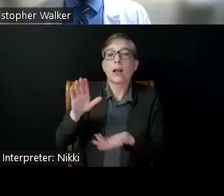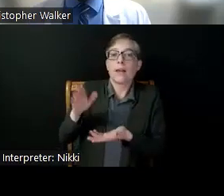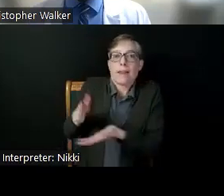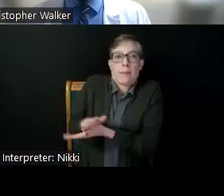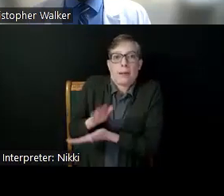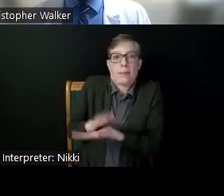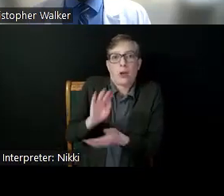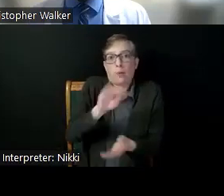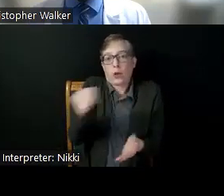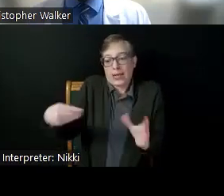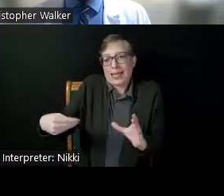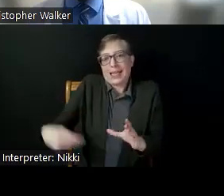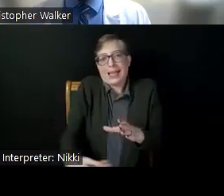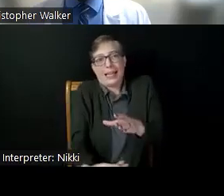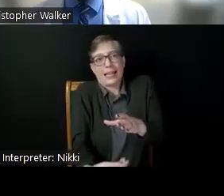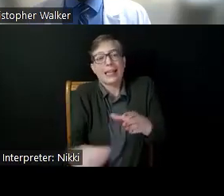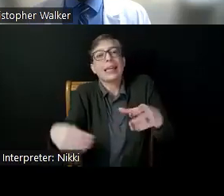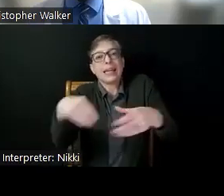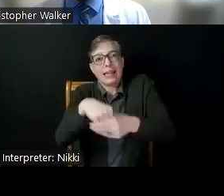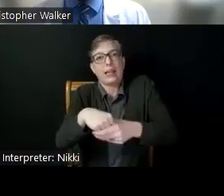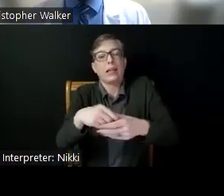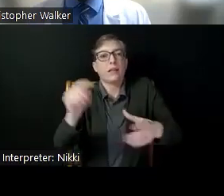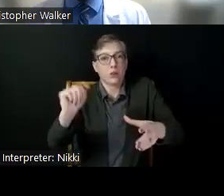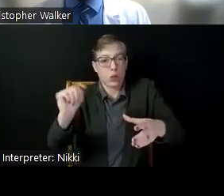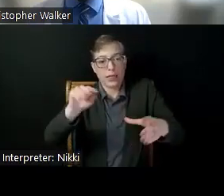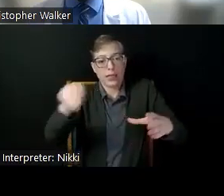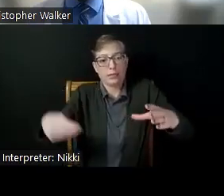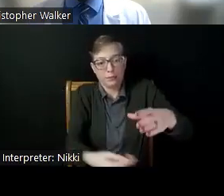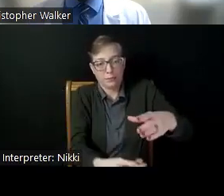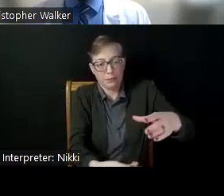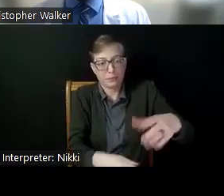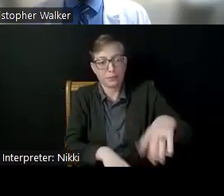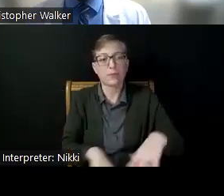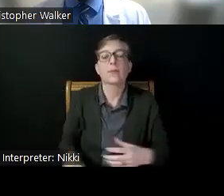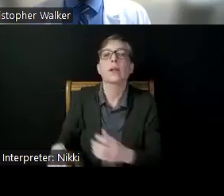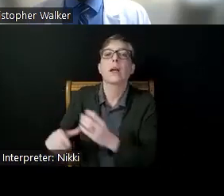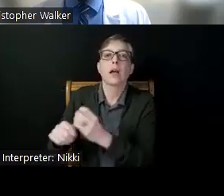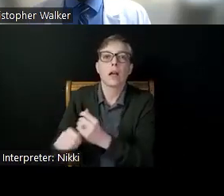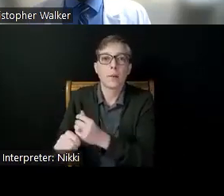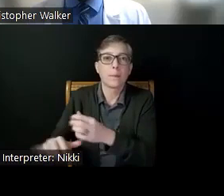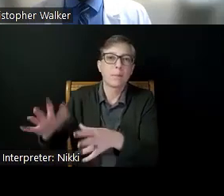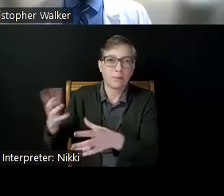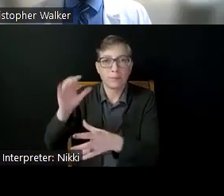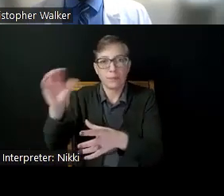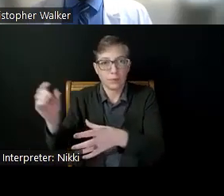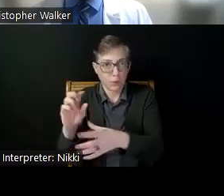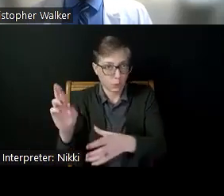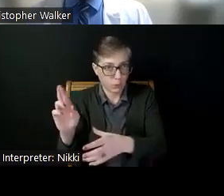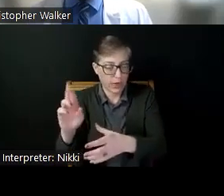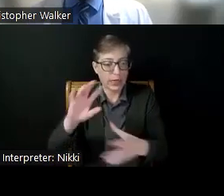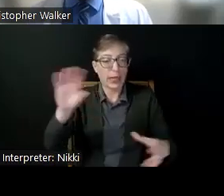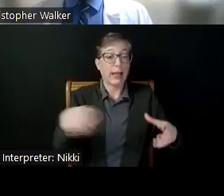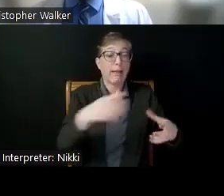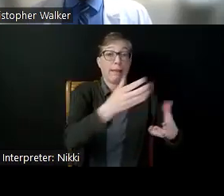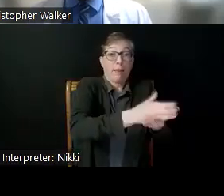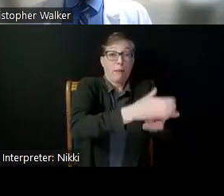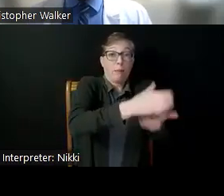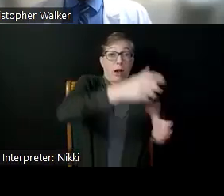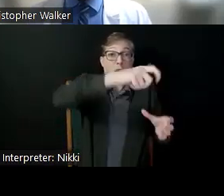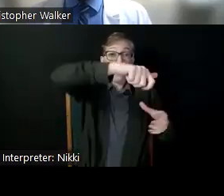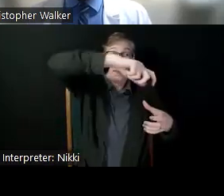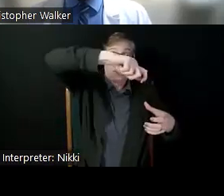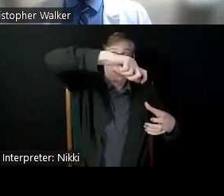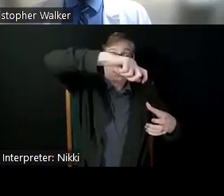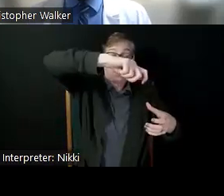on top of the paper. Twist the green cap on the sampling bottle to open the bottle. Collect your stool sample before